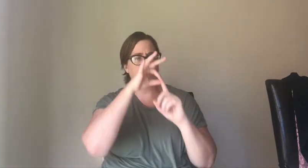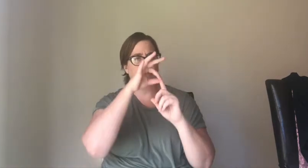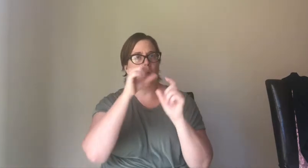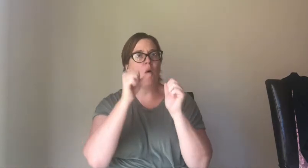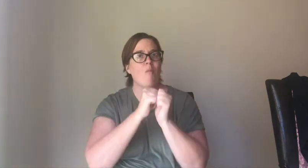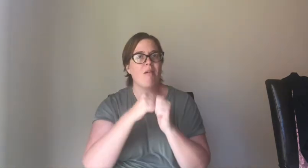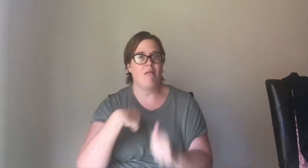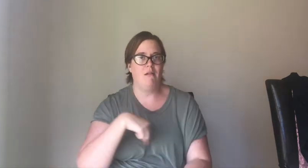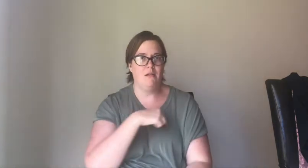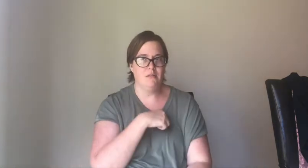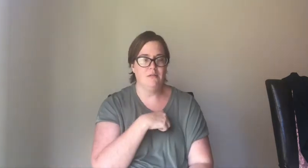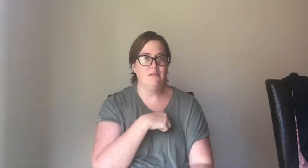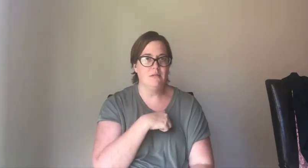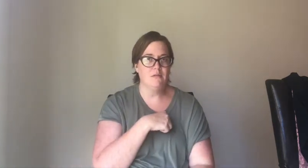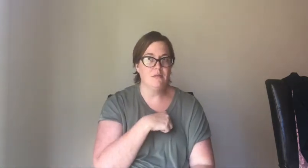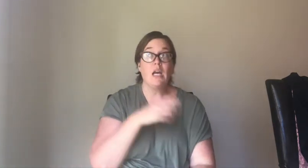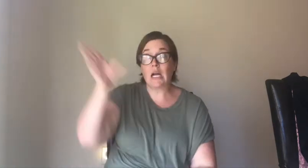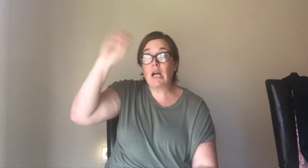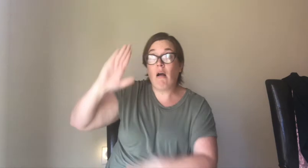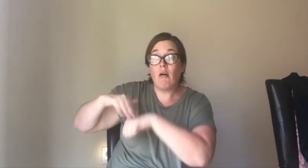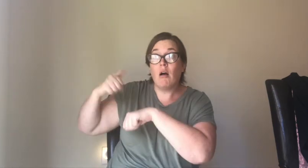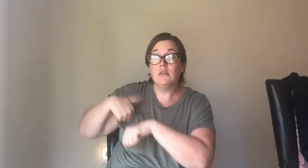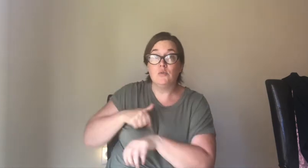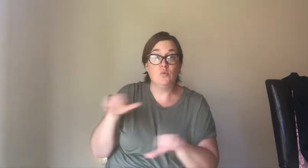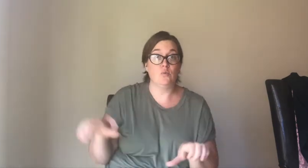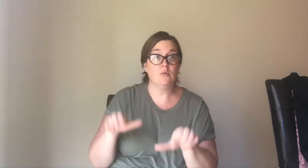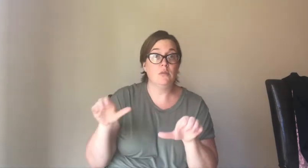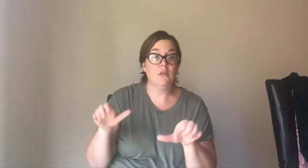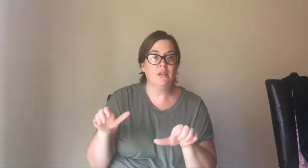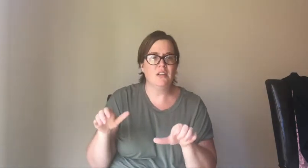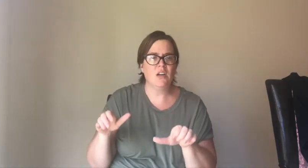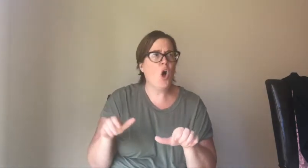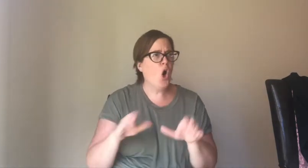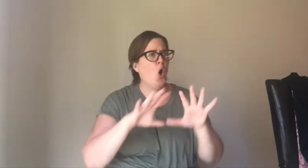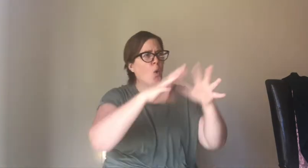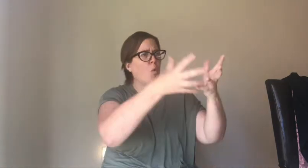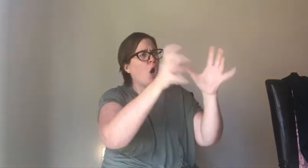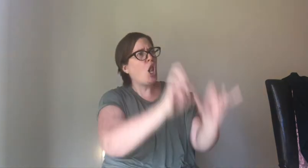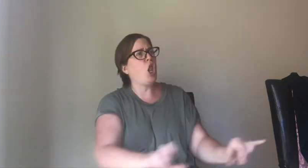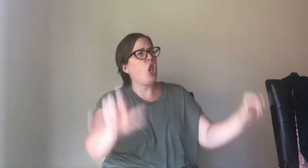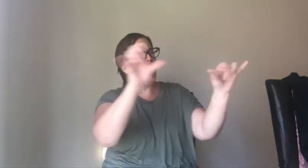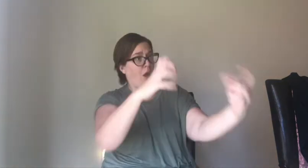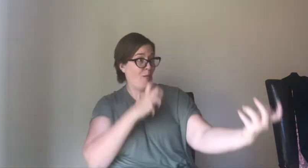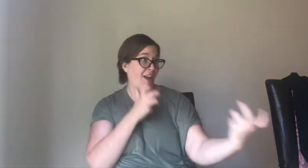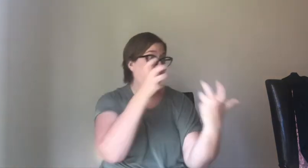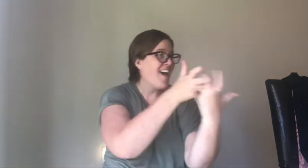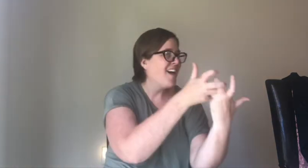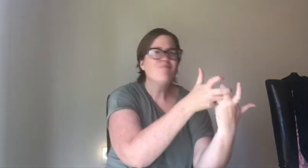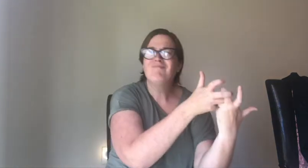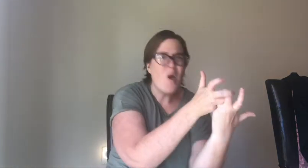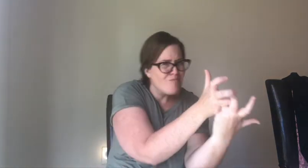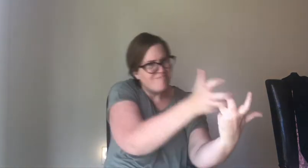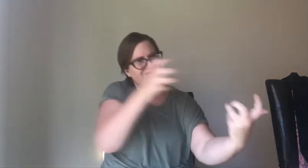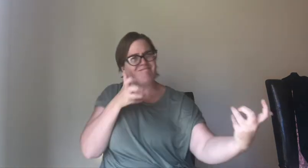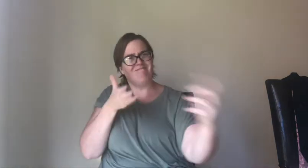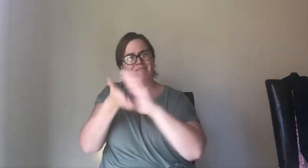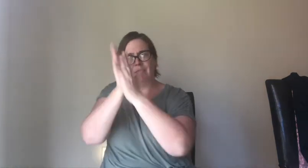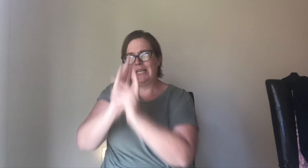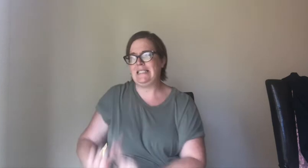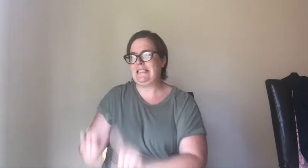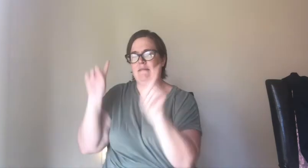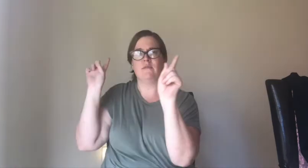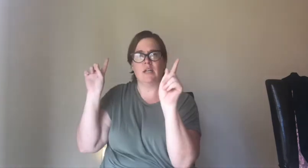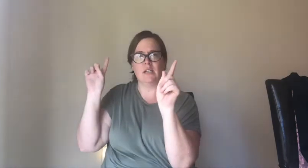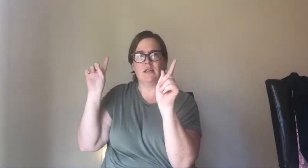People literally like, why didn't you go to the beach? Why didn't you go somewhere else? It's just weird. It is. My invitation to you